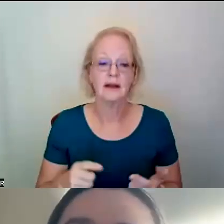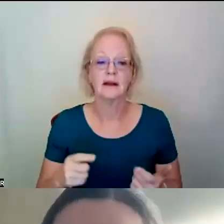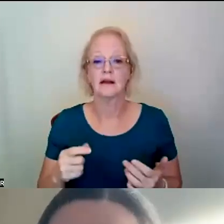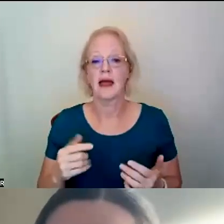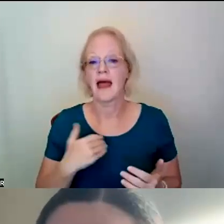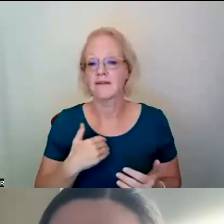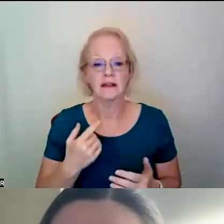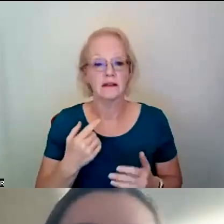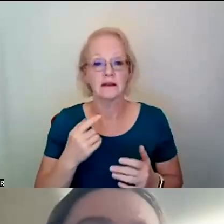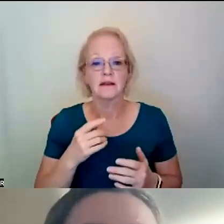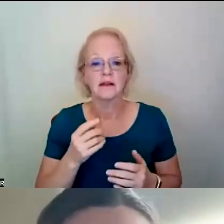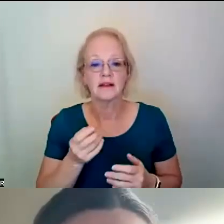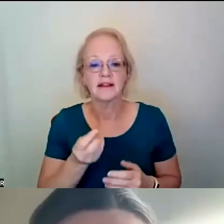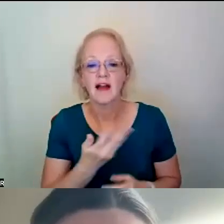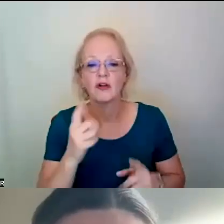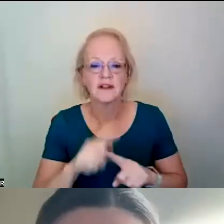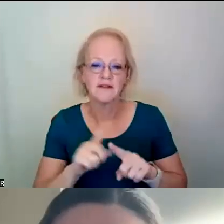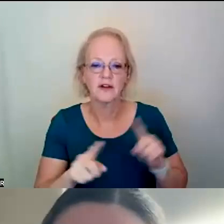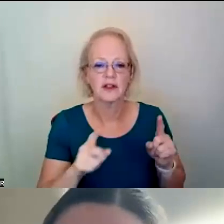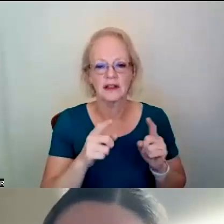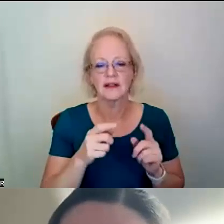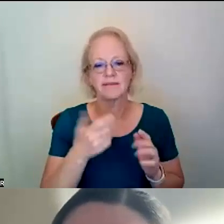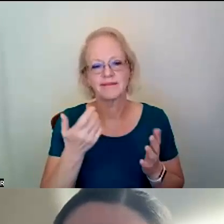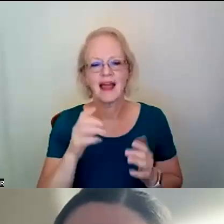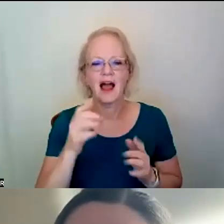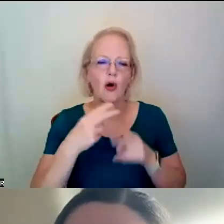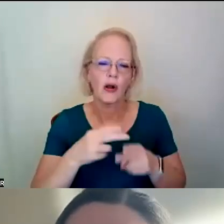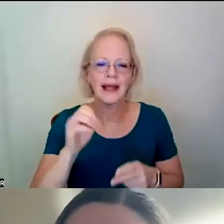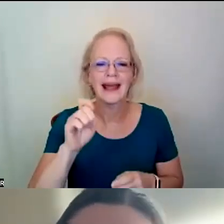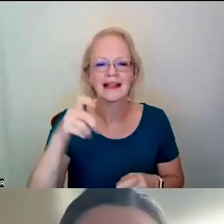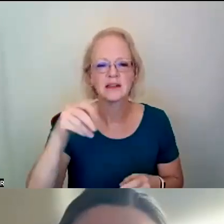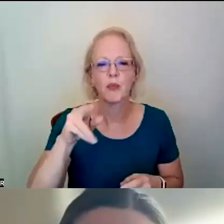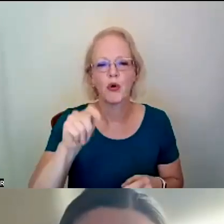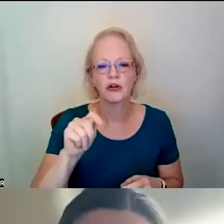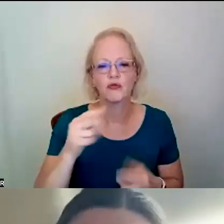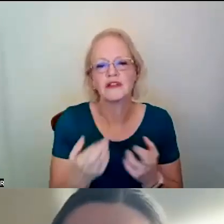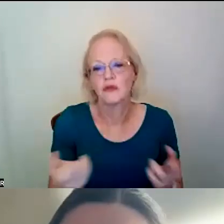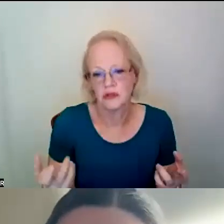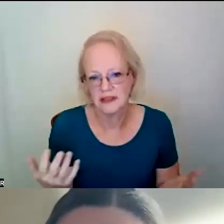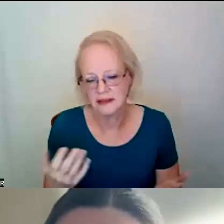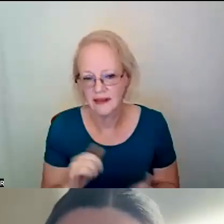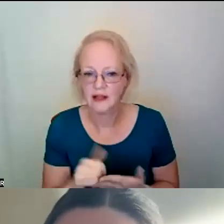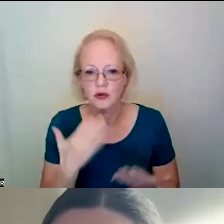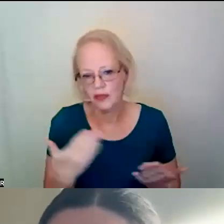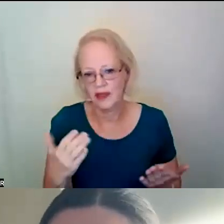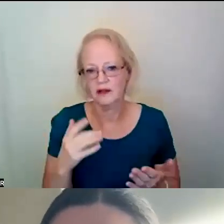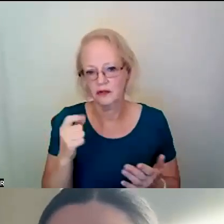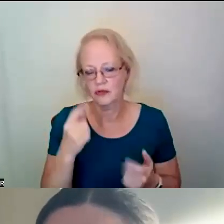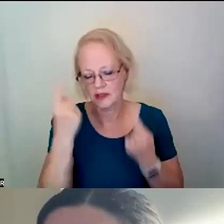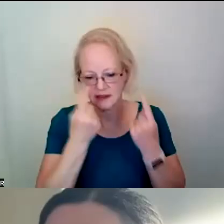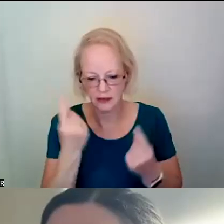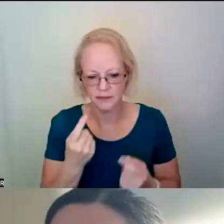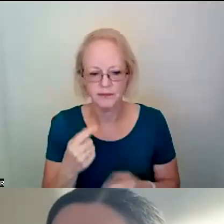expert sources is a good thing to consider. And so I'd like to directly steal David's thunder